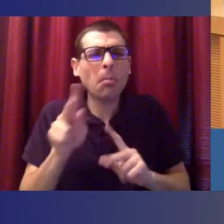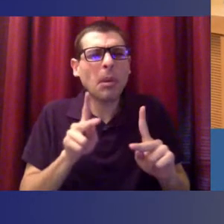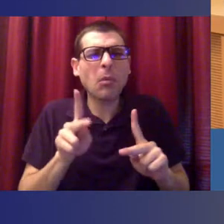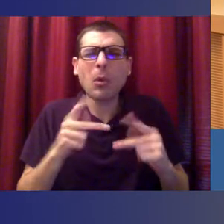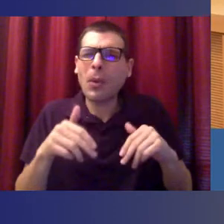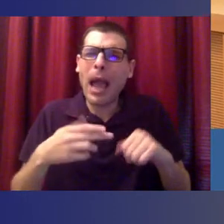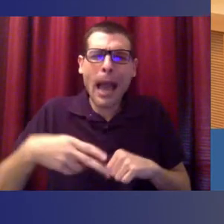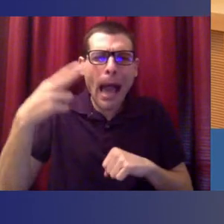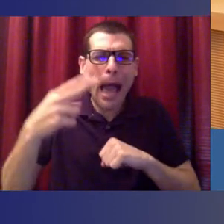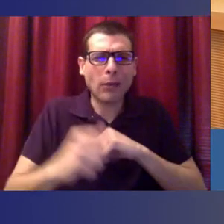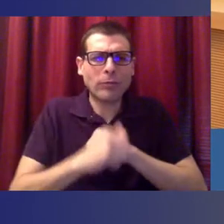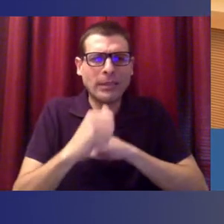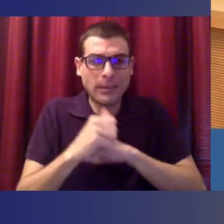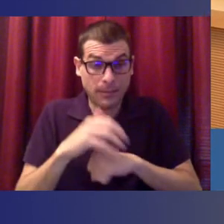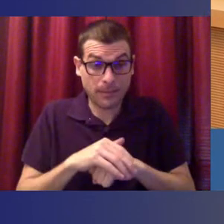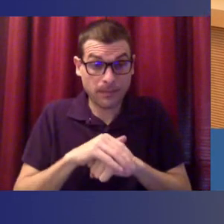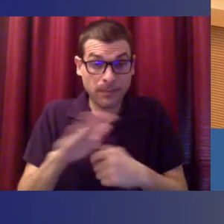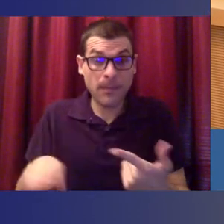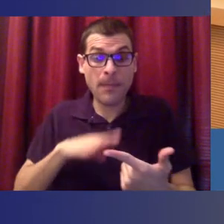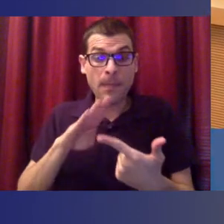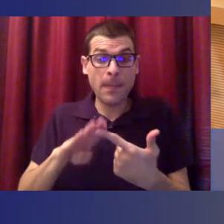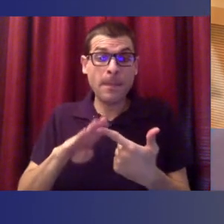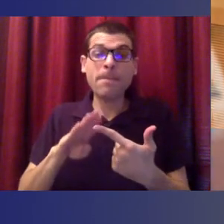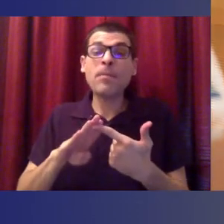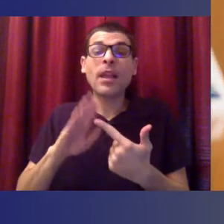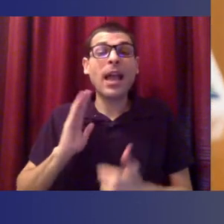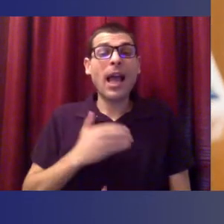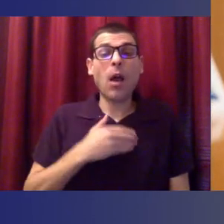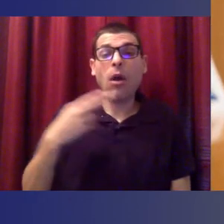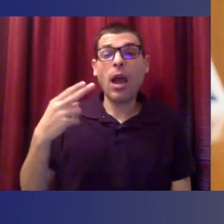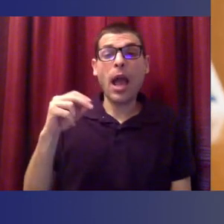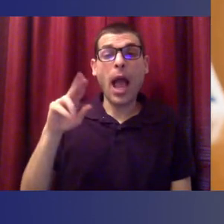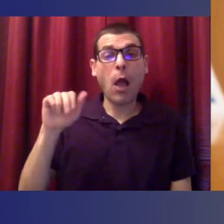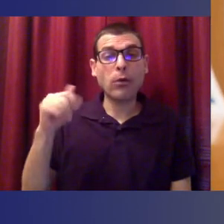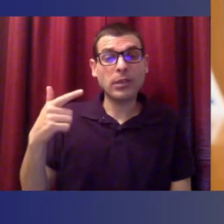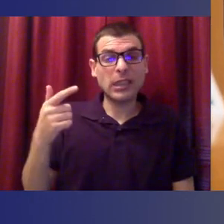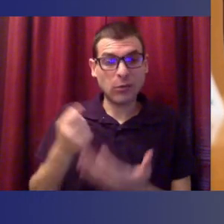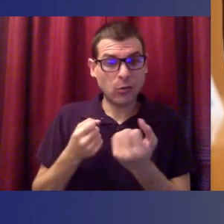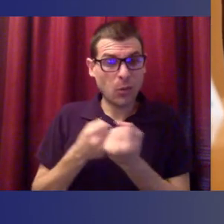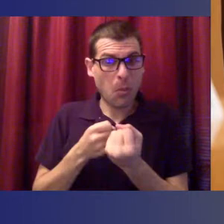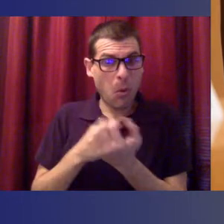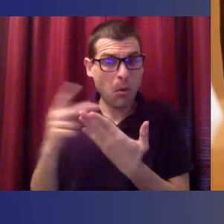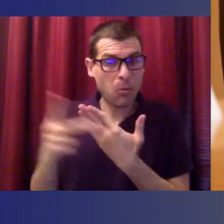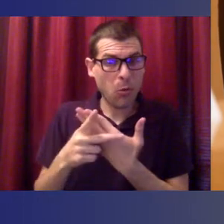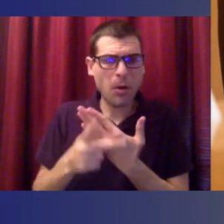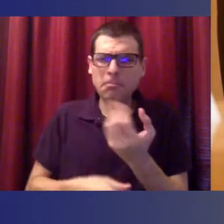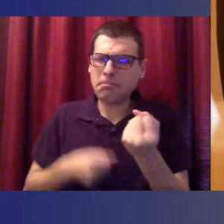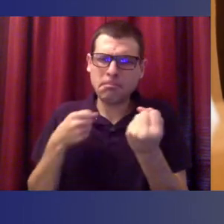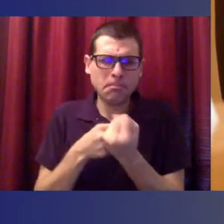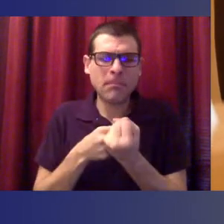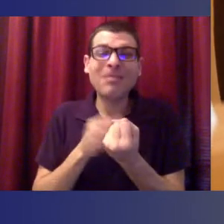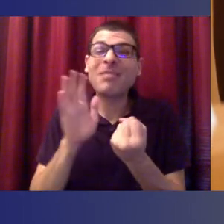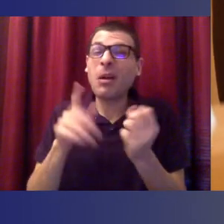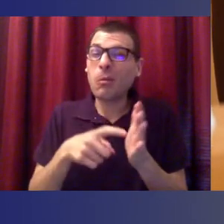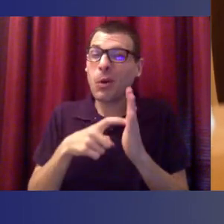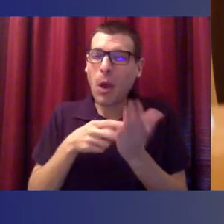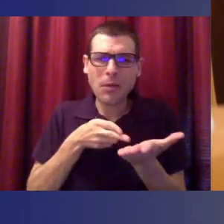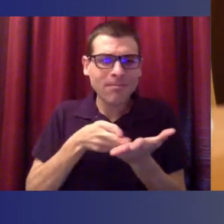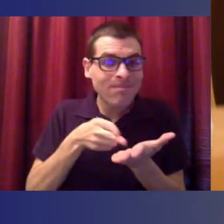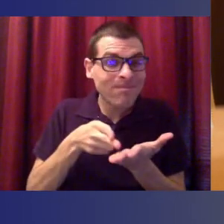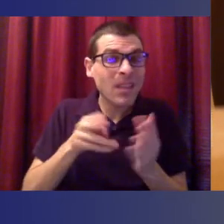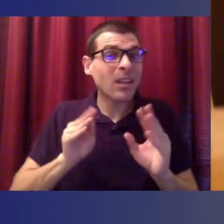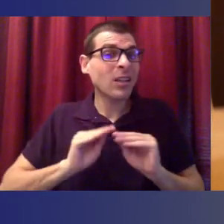of our groundbreaking supportive housing services measure. This will require clarity, transparency,